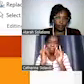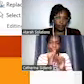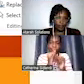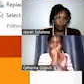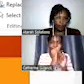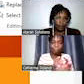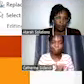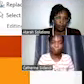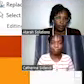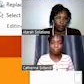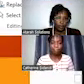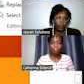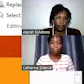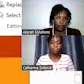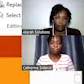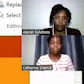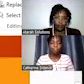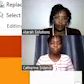God, okay.